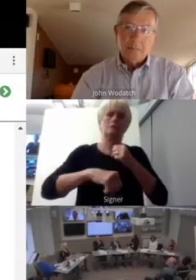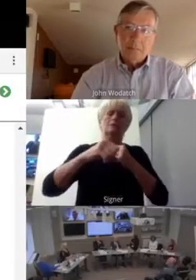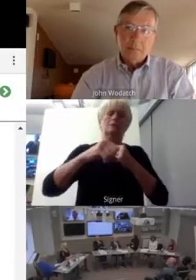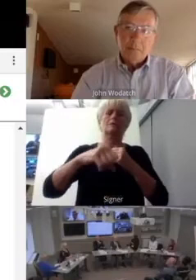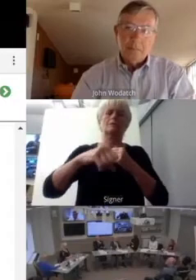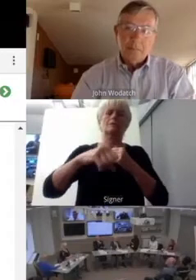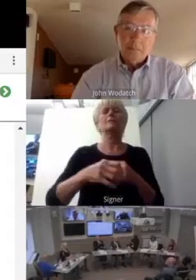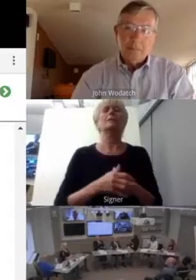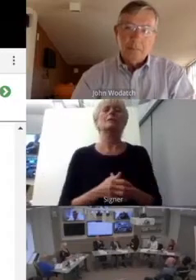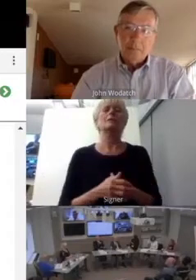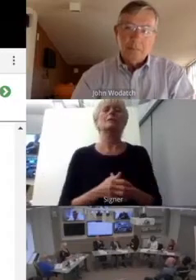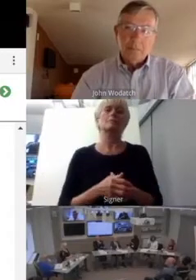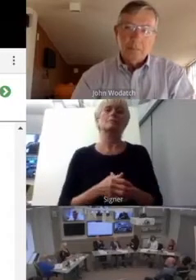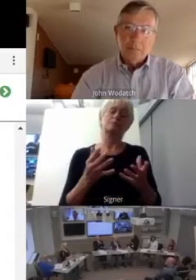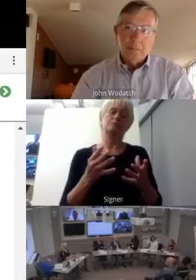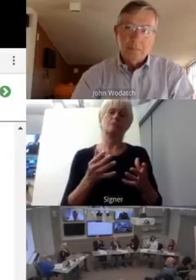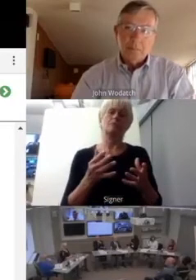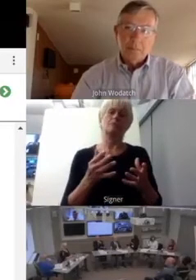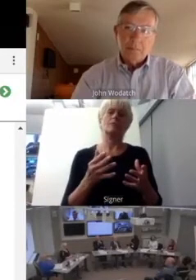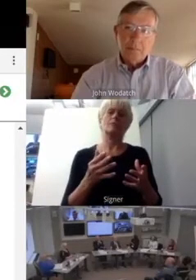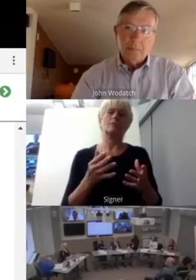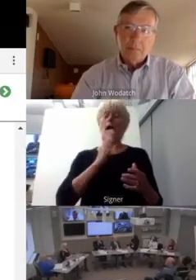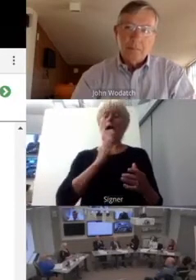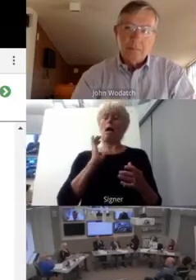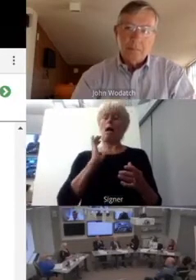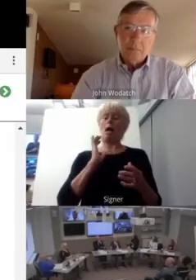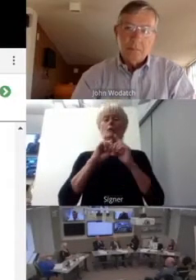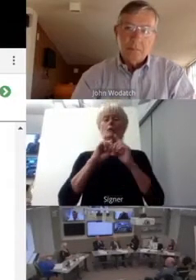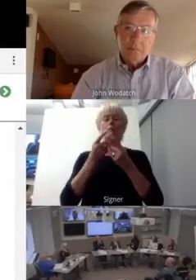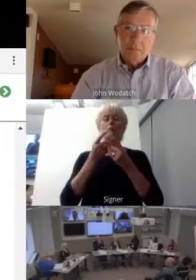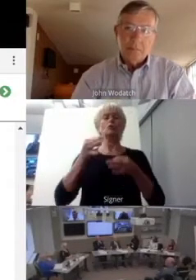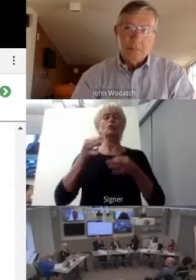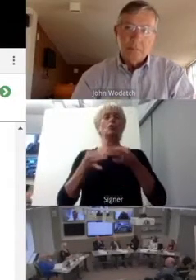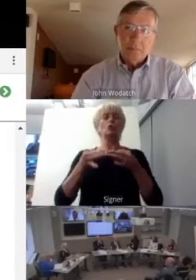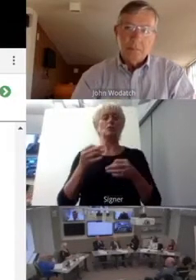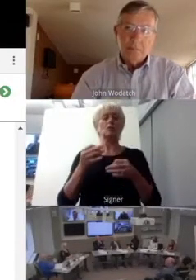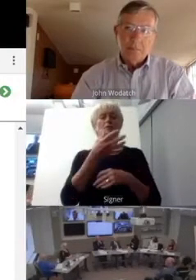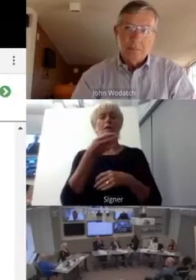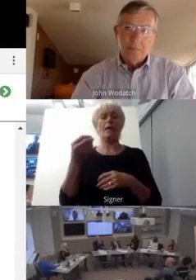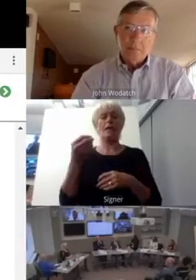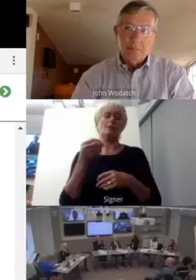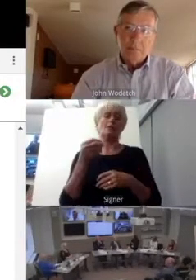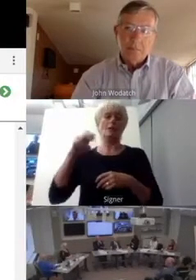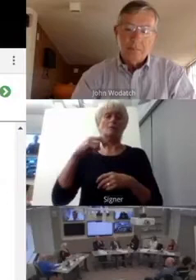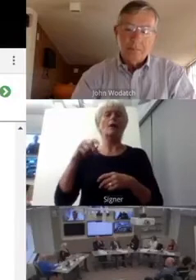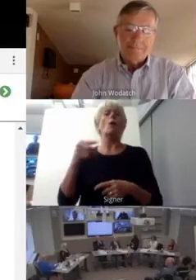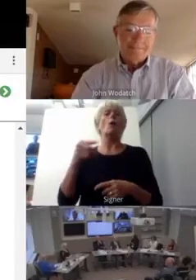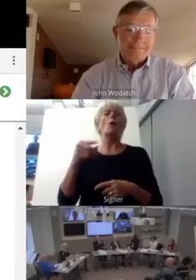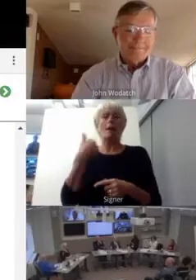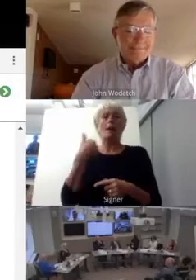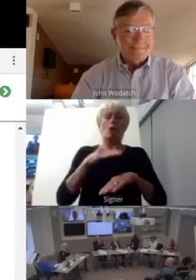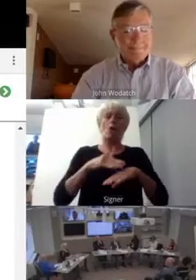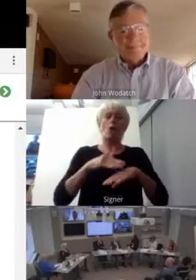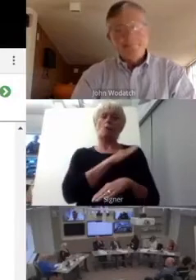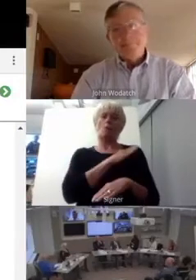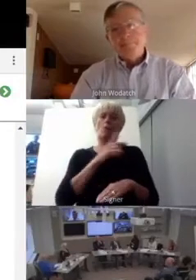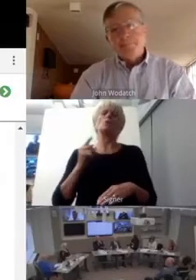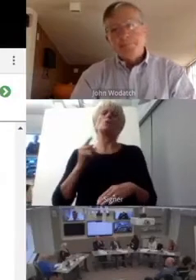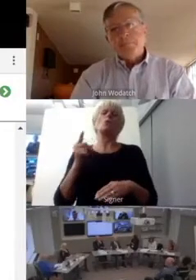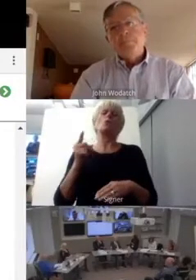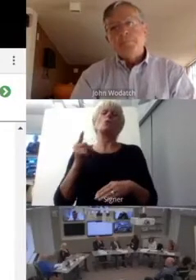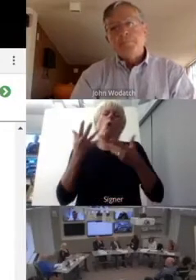and Transportation are both members of our board, so they've had a say in the development of the proposed rule and the final